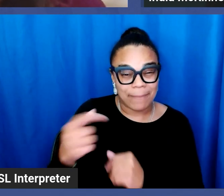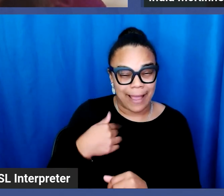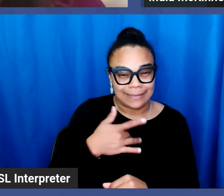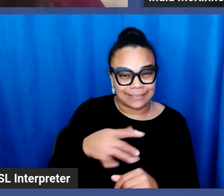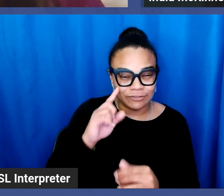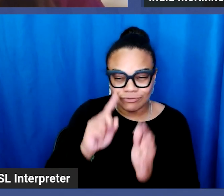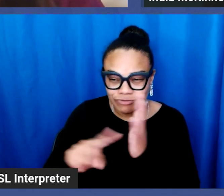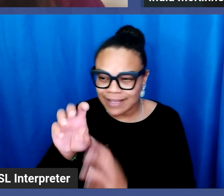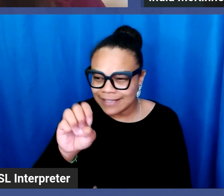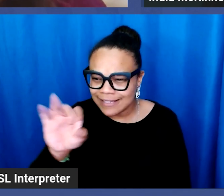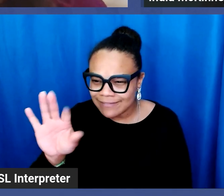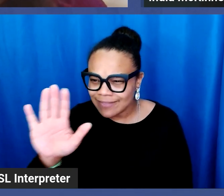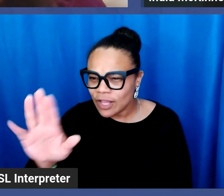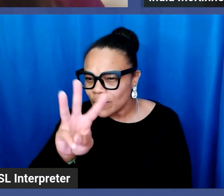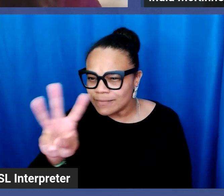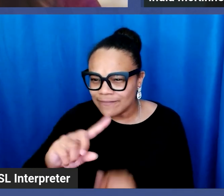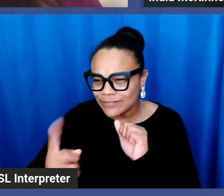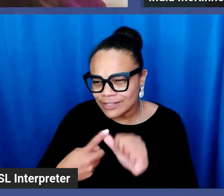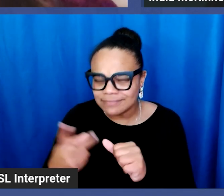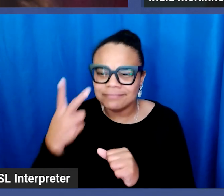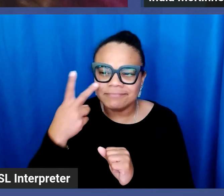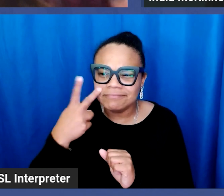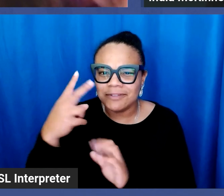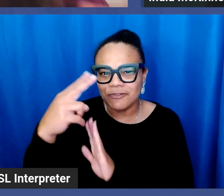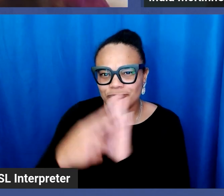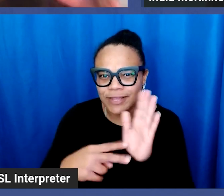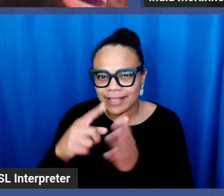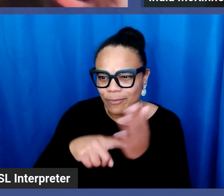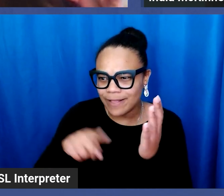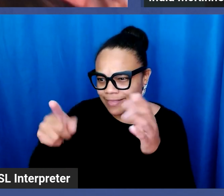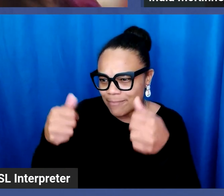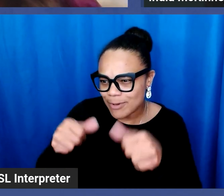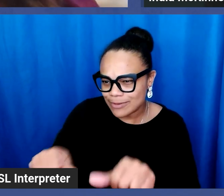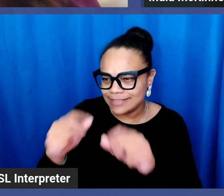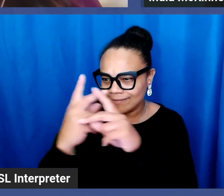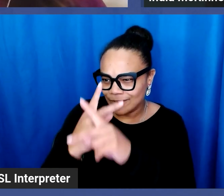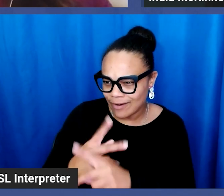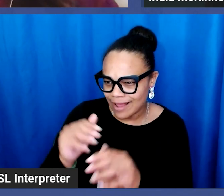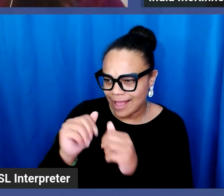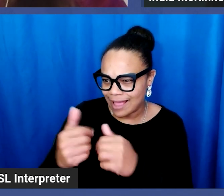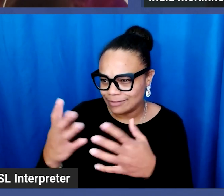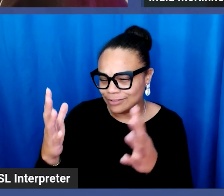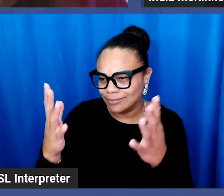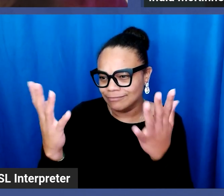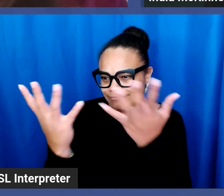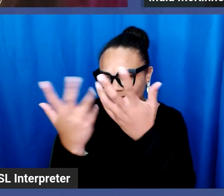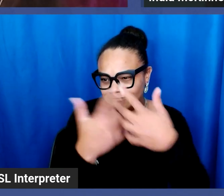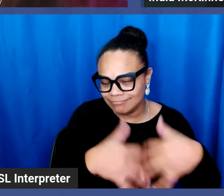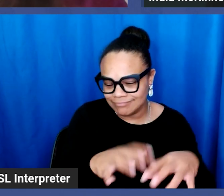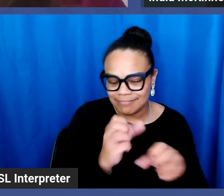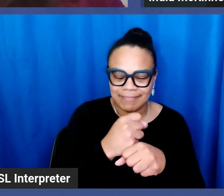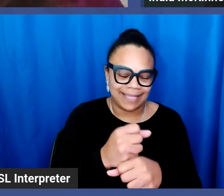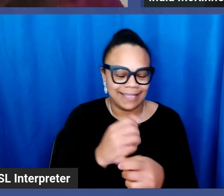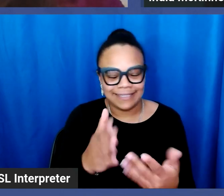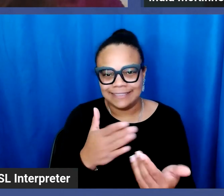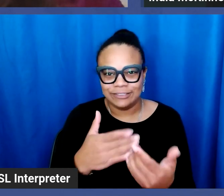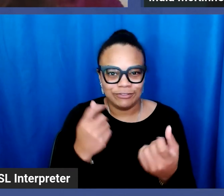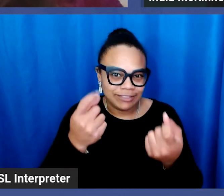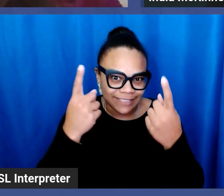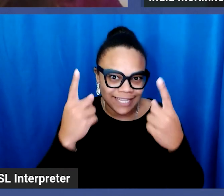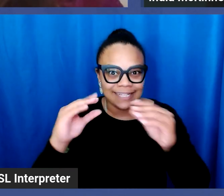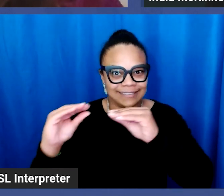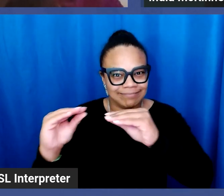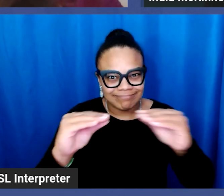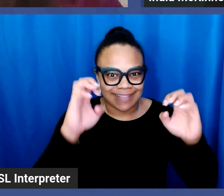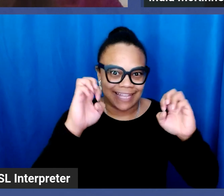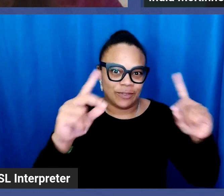EFF's website. Let me read what they're saying about it, figure out how to make this all make sense, and keep educating folks about it.